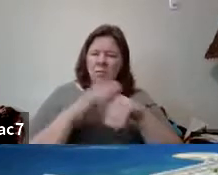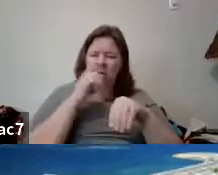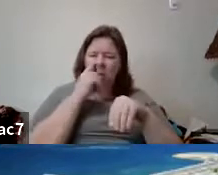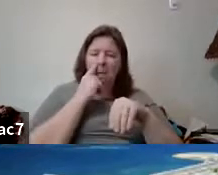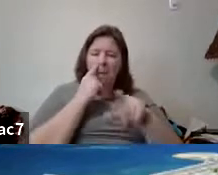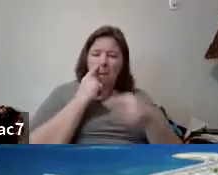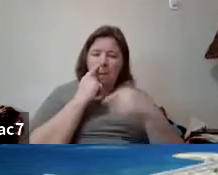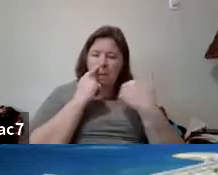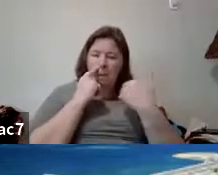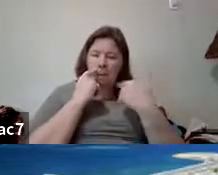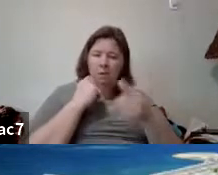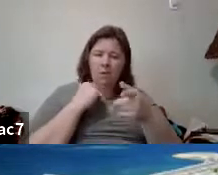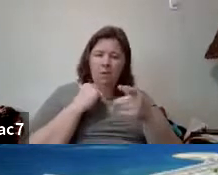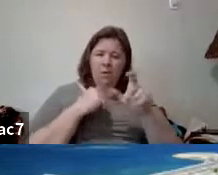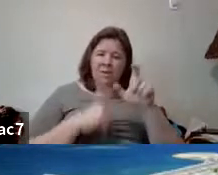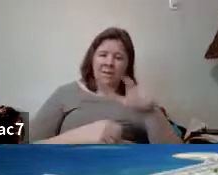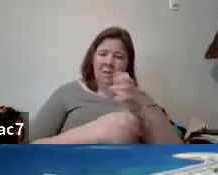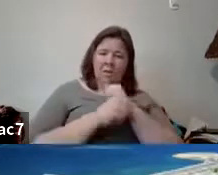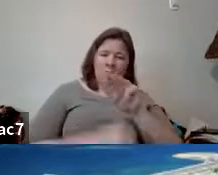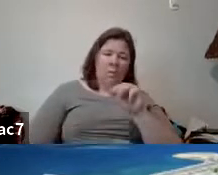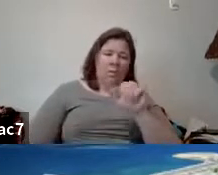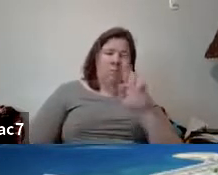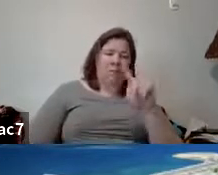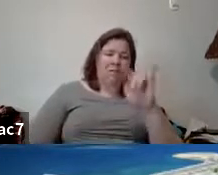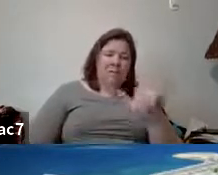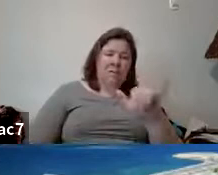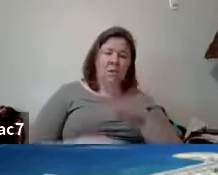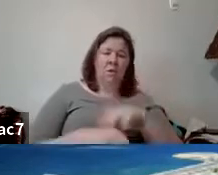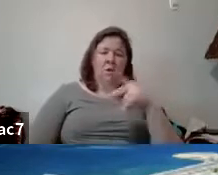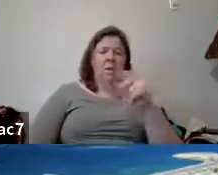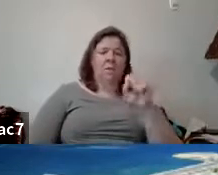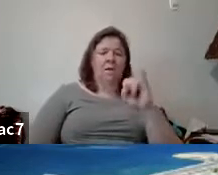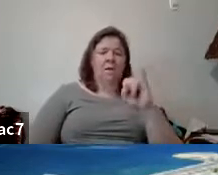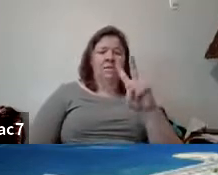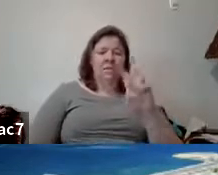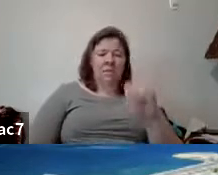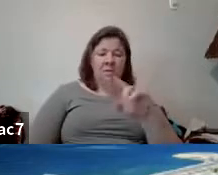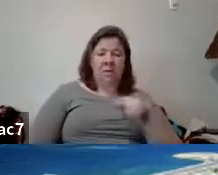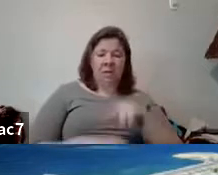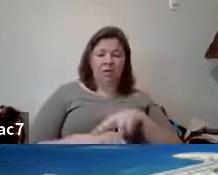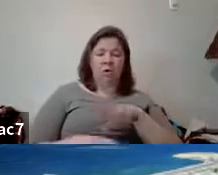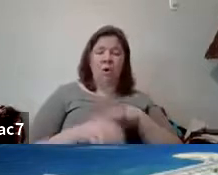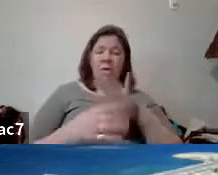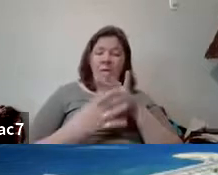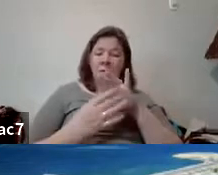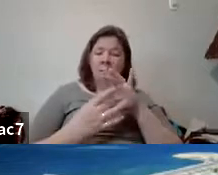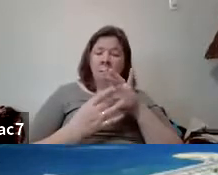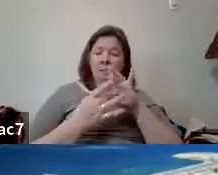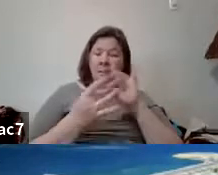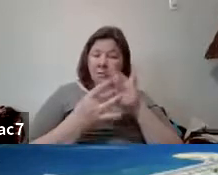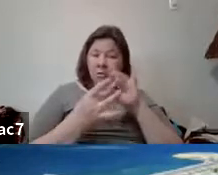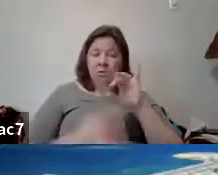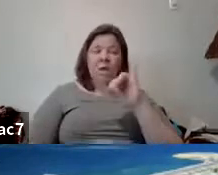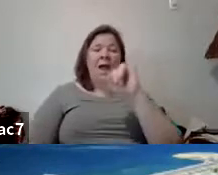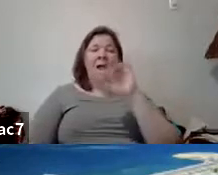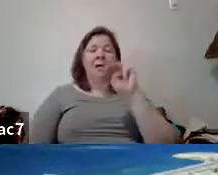ahead. You would just need to get hold of Marty on Passive Nation. He is available on Messenger, but there was